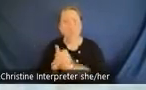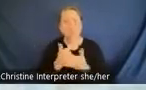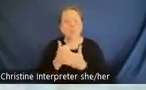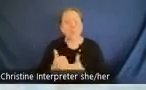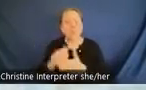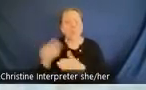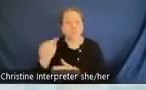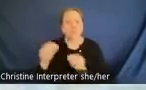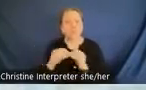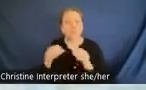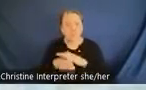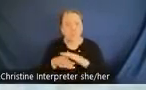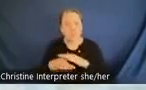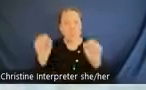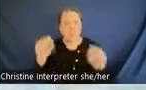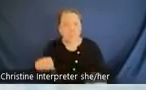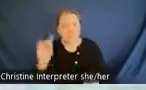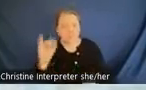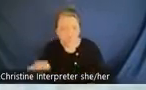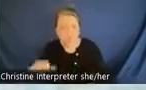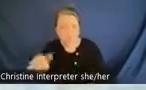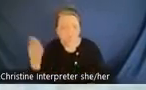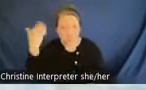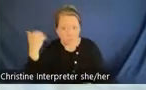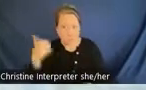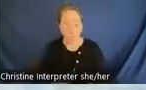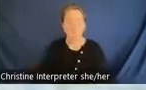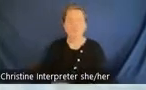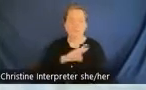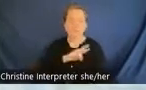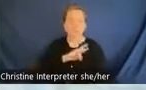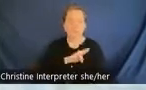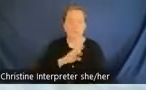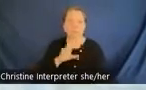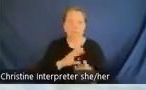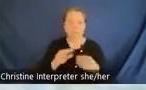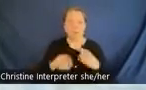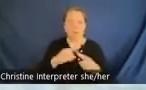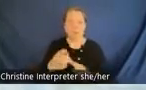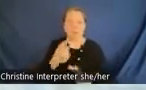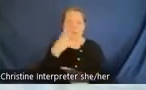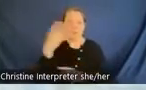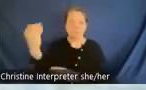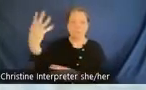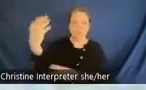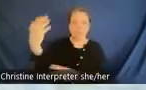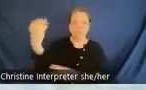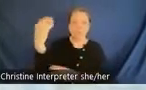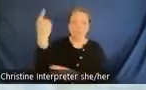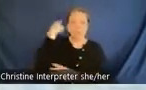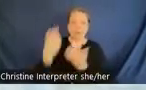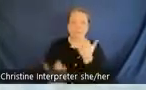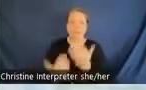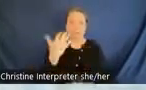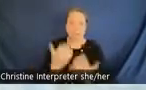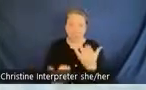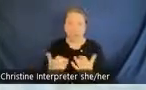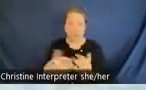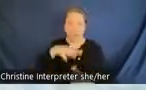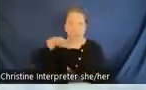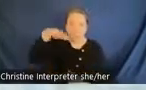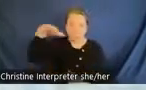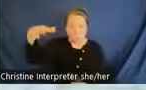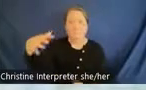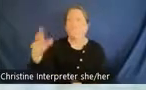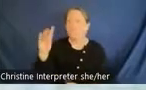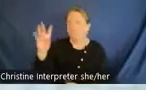accessible. When I listened to Val speaking about the flashing smoke detectors, we have done